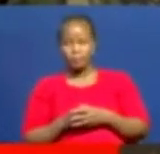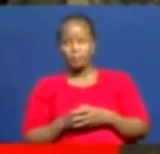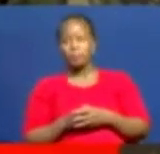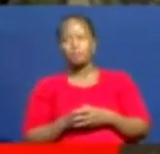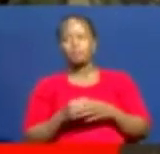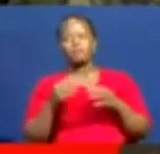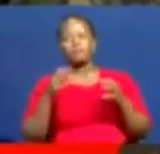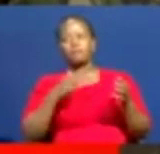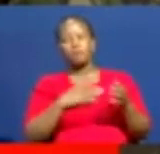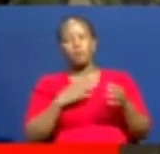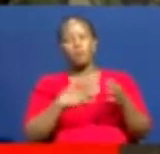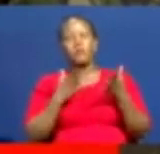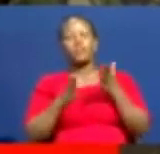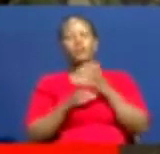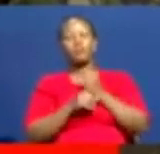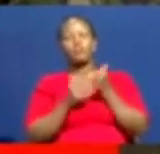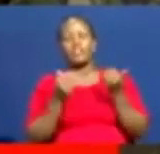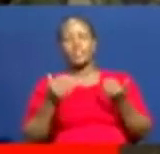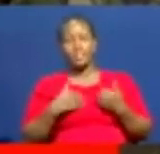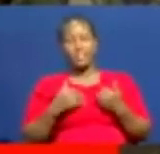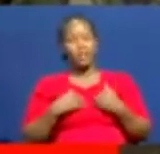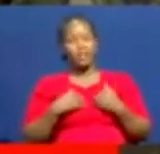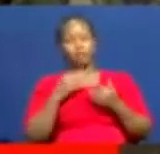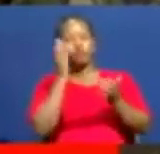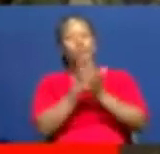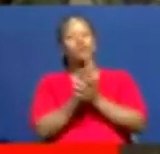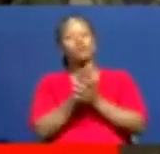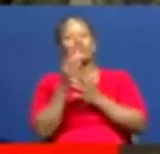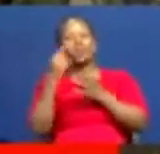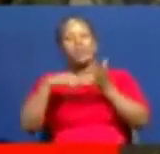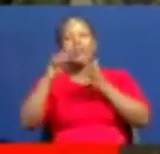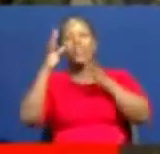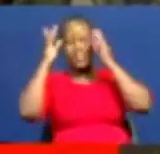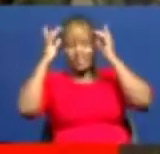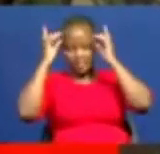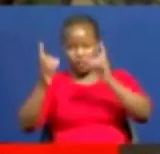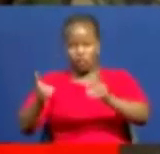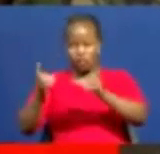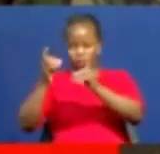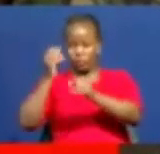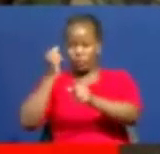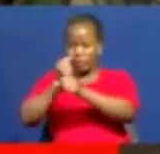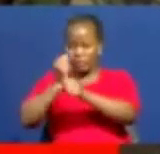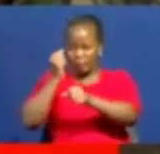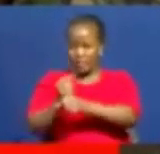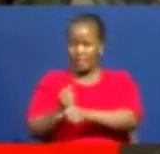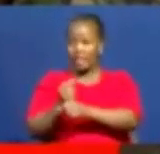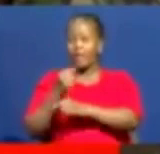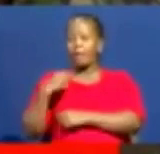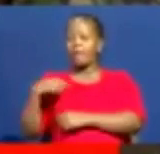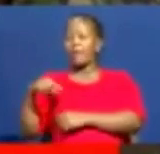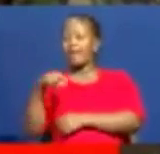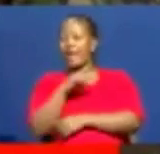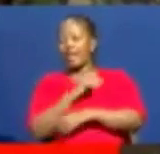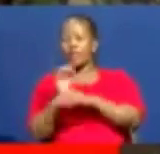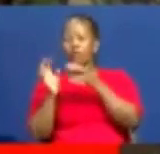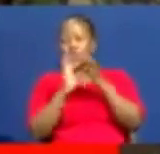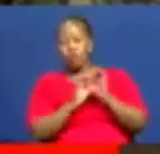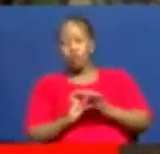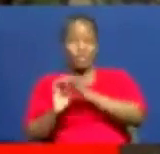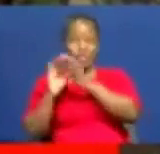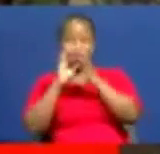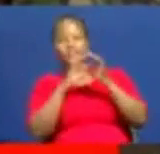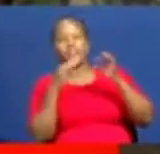I am very confident that ultimately the right decision will be made by us collectively,